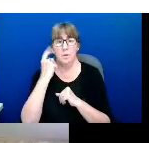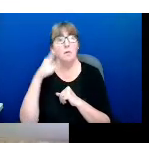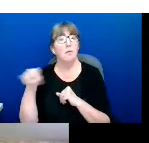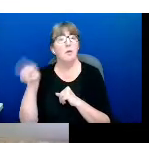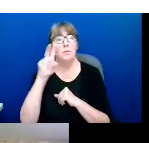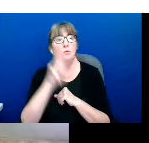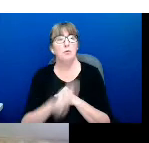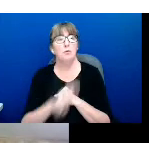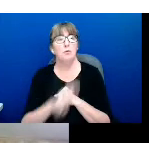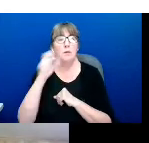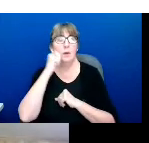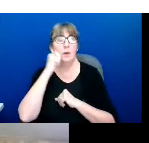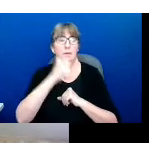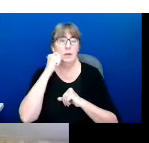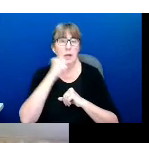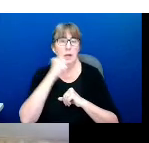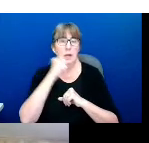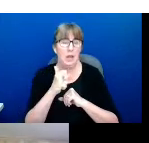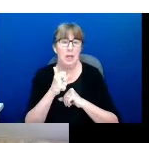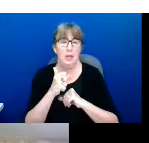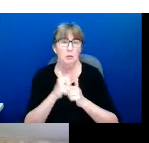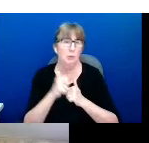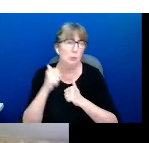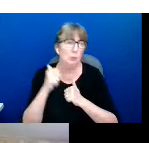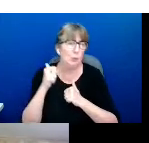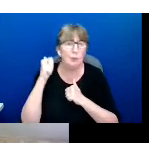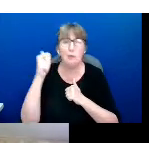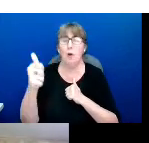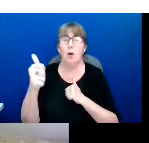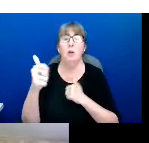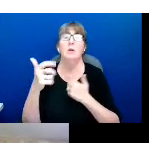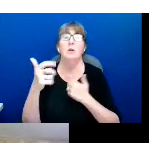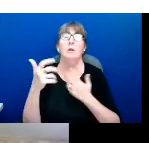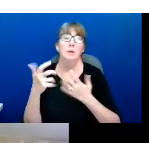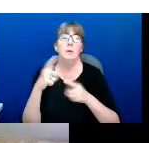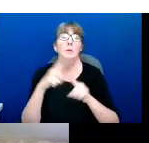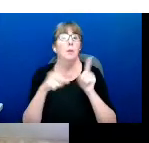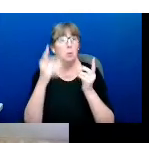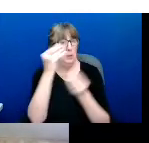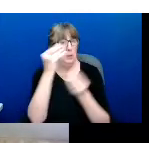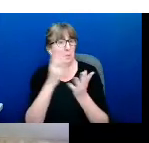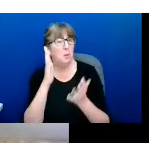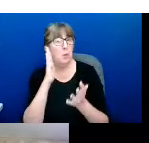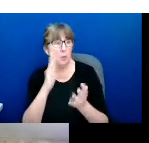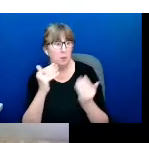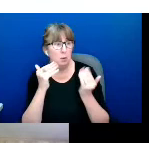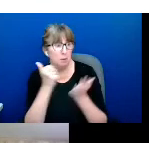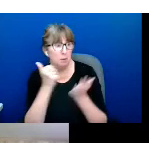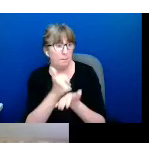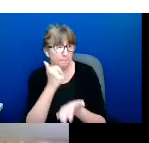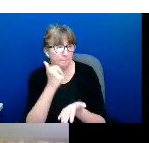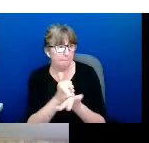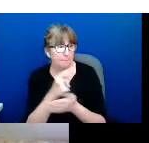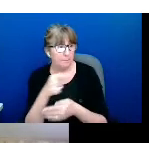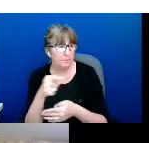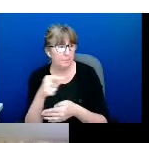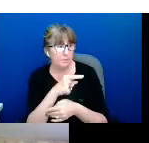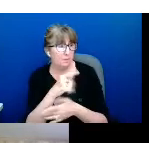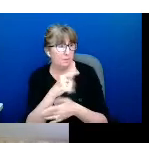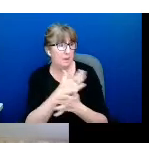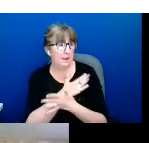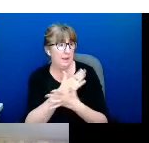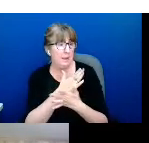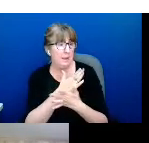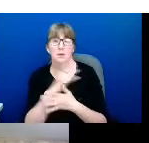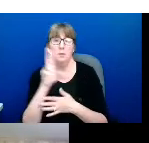day. But we made sure to let those students know we would stick out their neck for them, and we'd be more than glad to be a